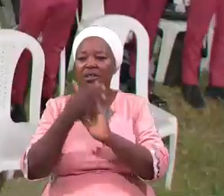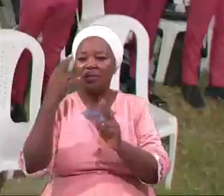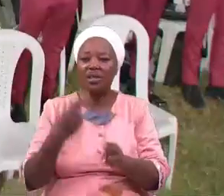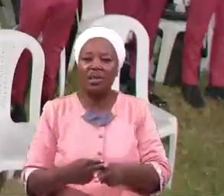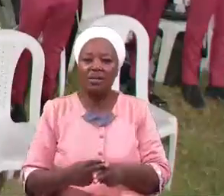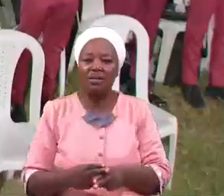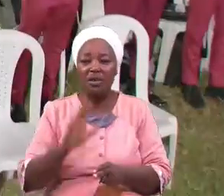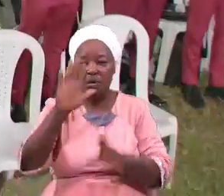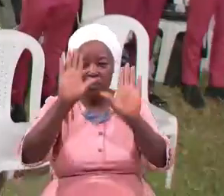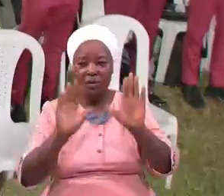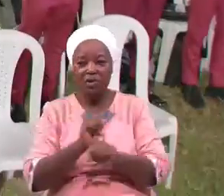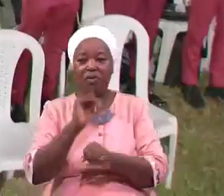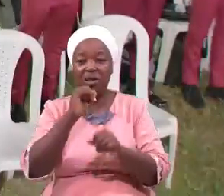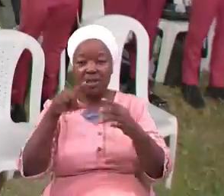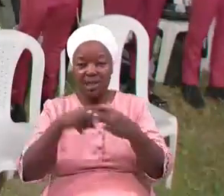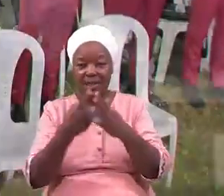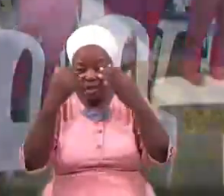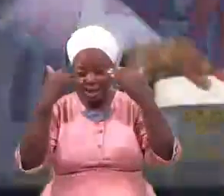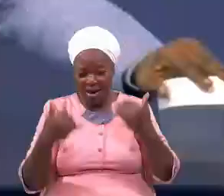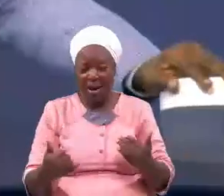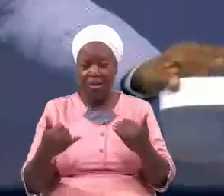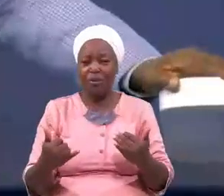Your miracle is coming right now.